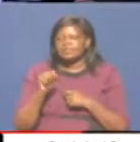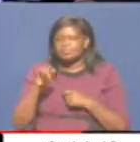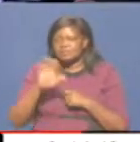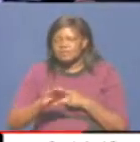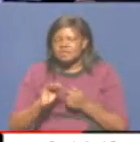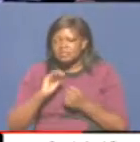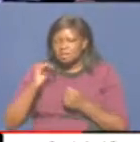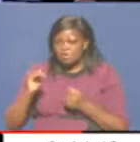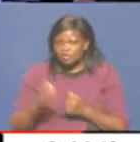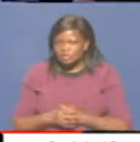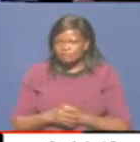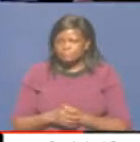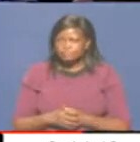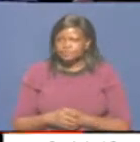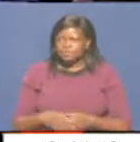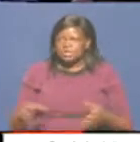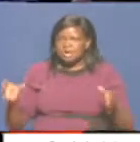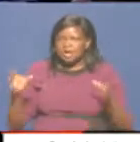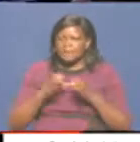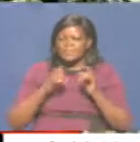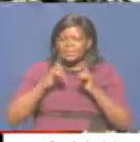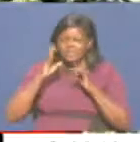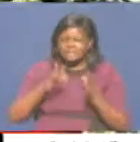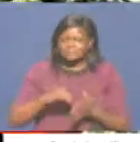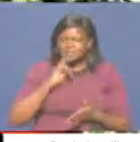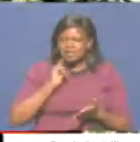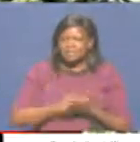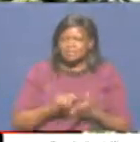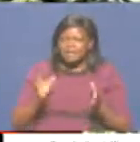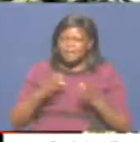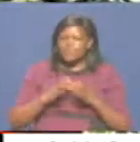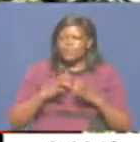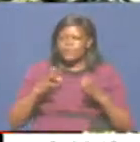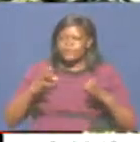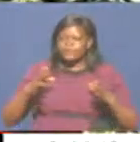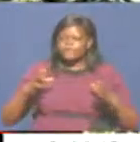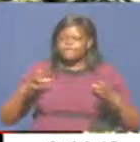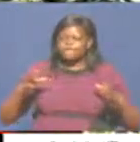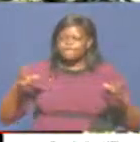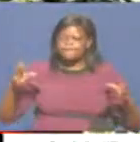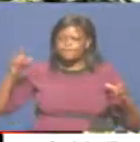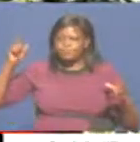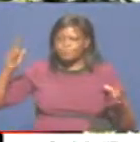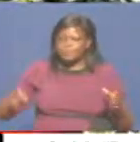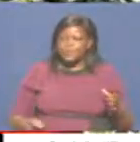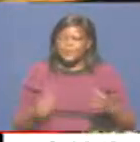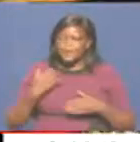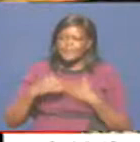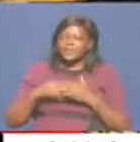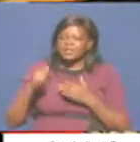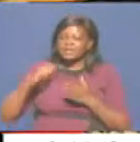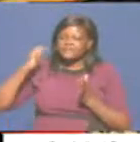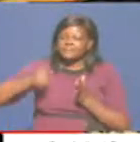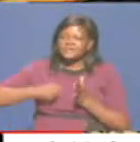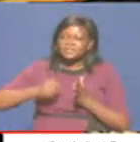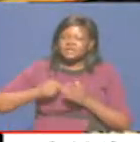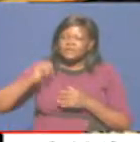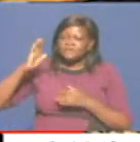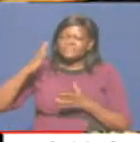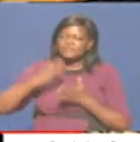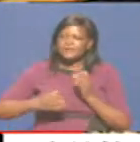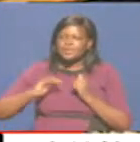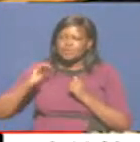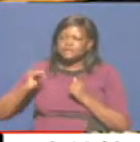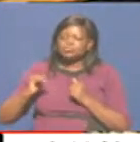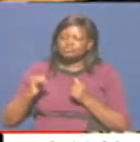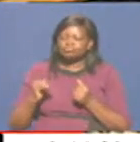Zion Tech Company Director William Zhu said the company will expand further in the region by building other factories in 5 sub-counties to